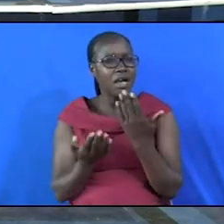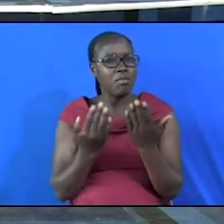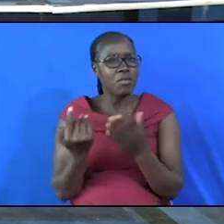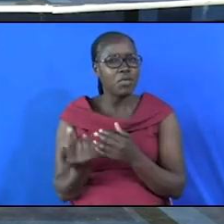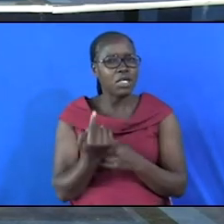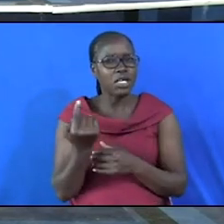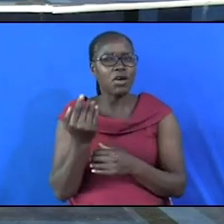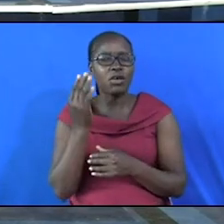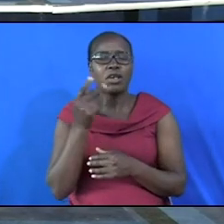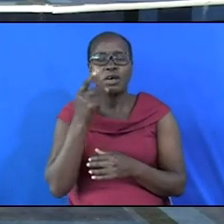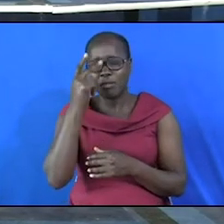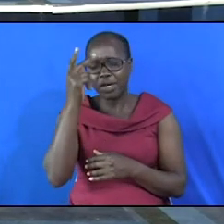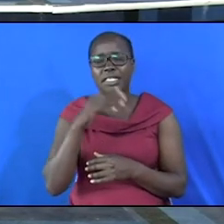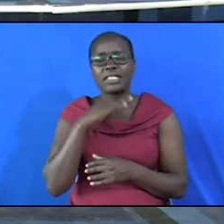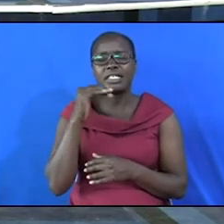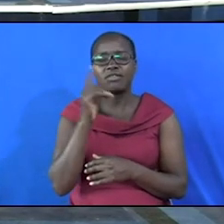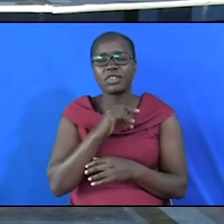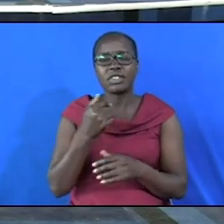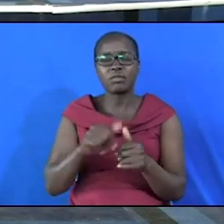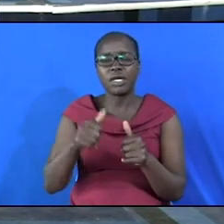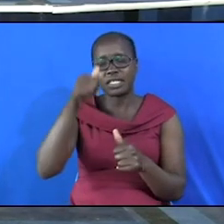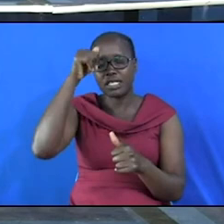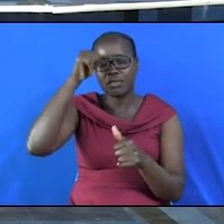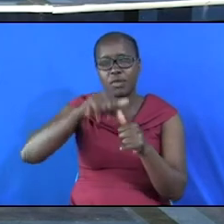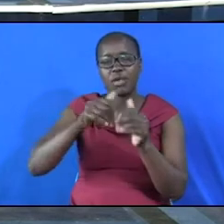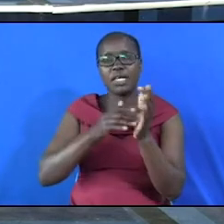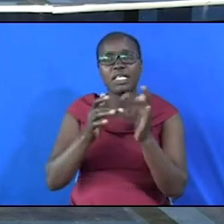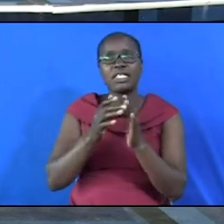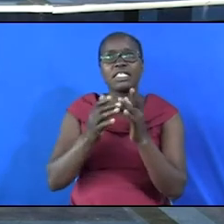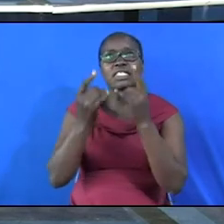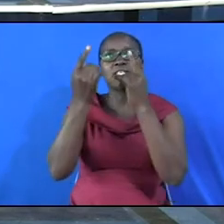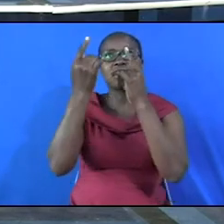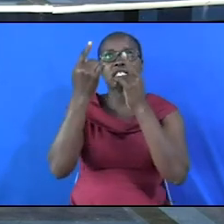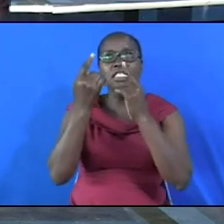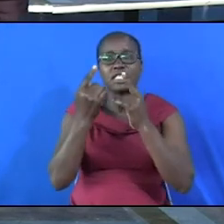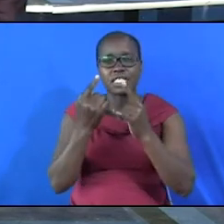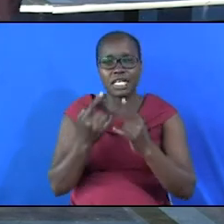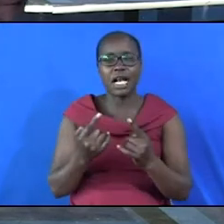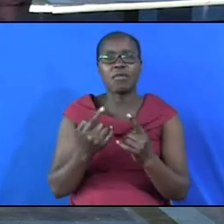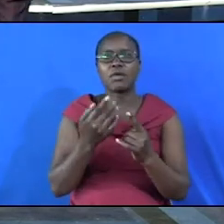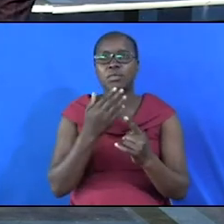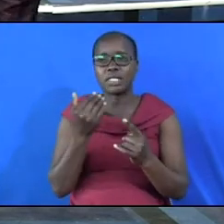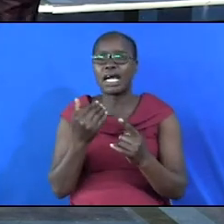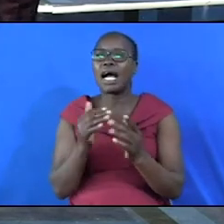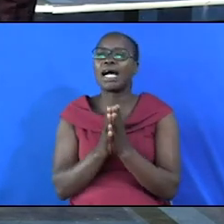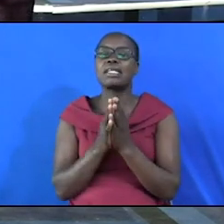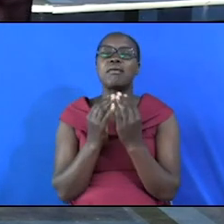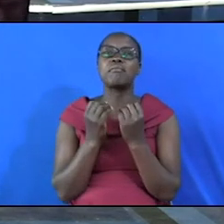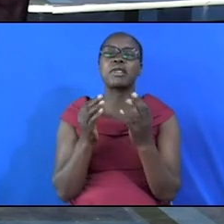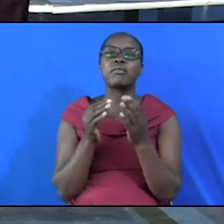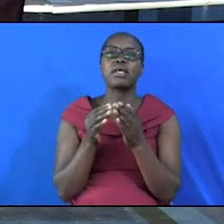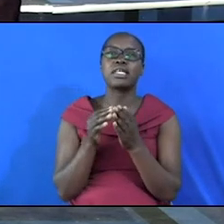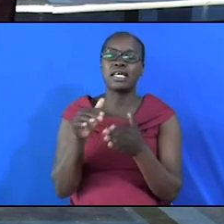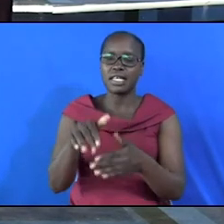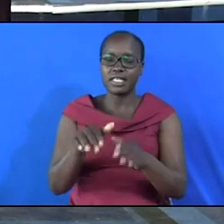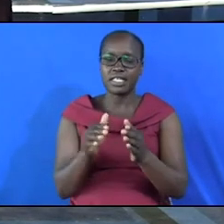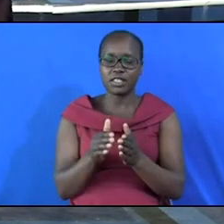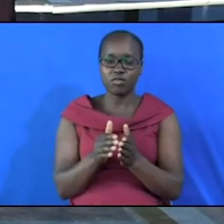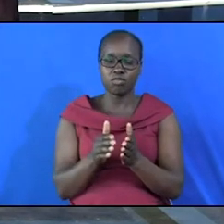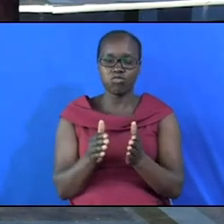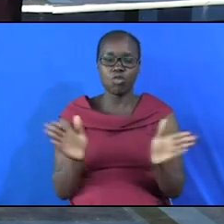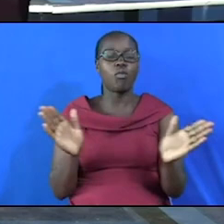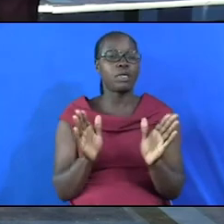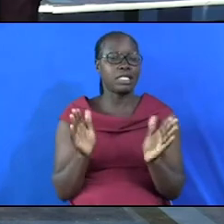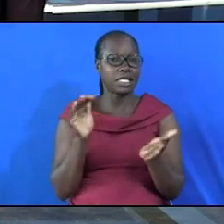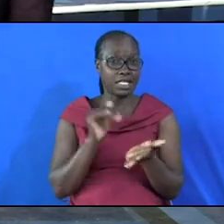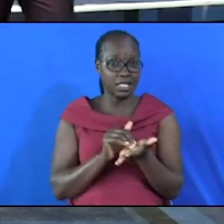The parents died. But remember that what is coming is better than today. Will you be missed? Will you be missed?